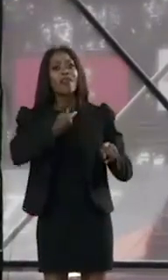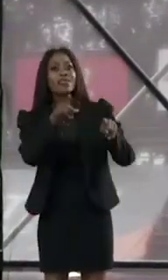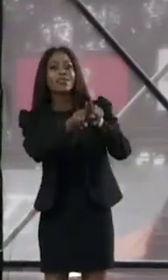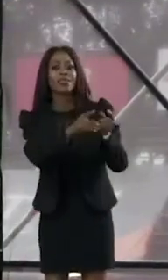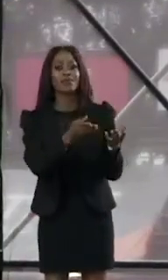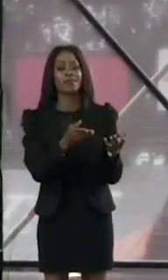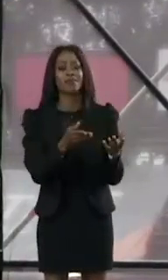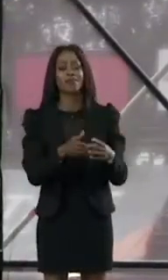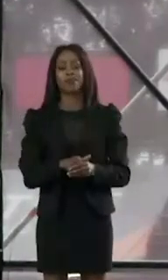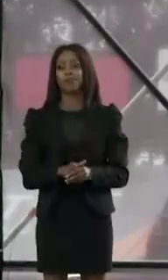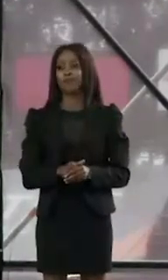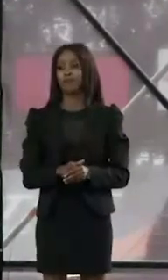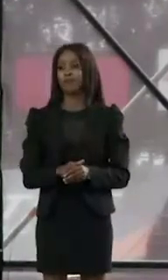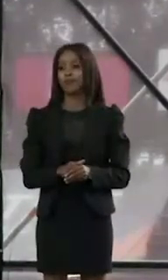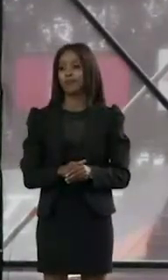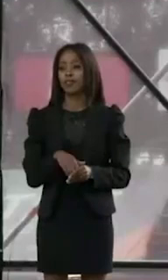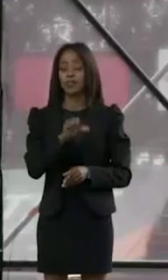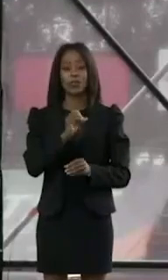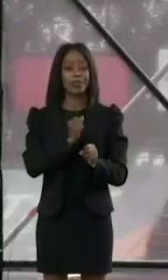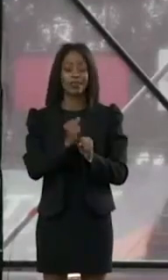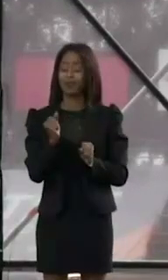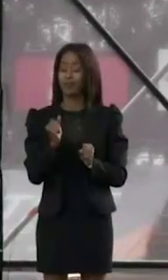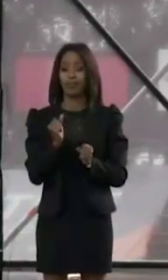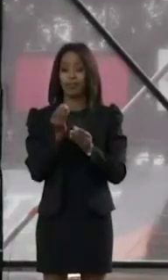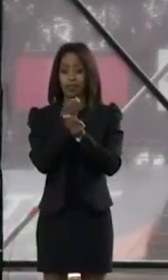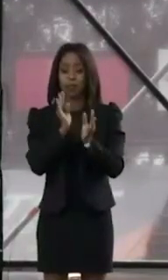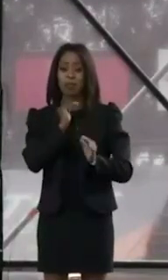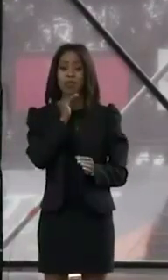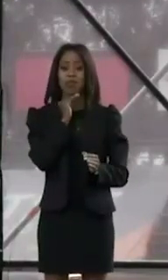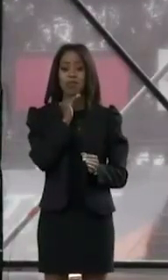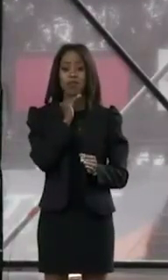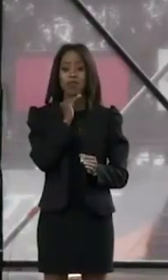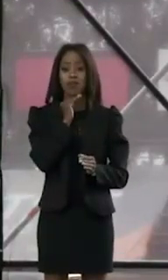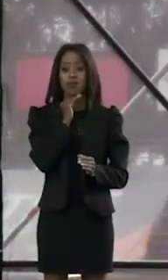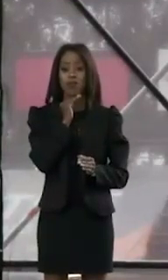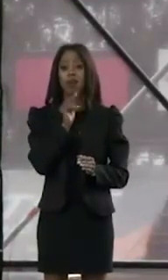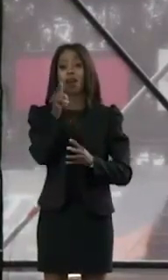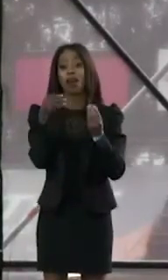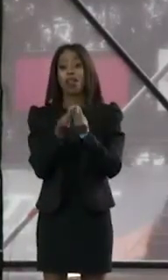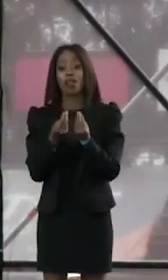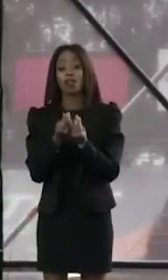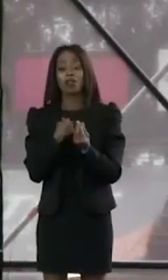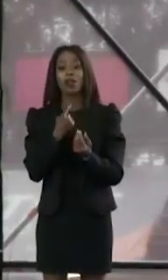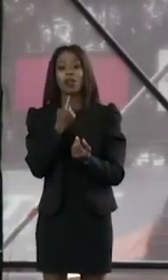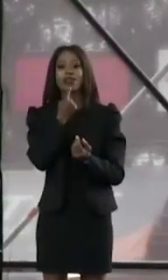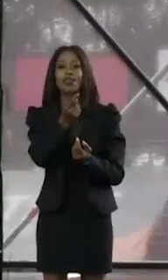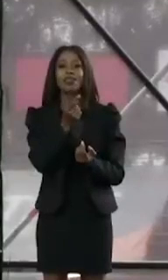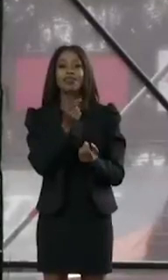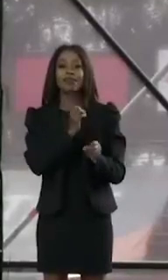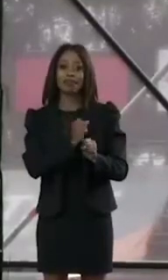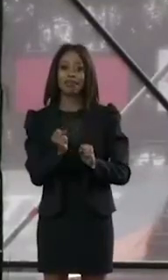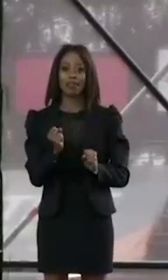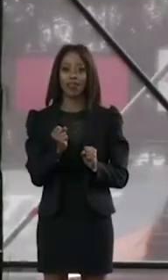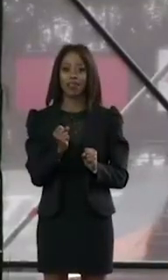And I never got to share that enough, you know? One of the things I never told him, because